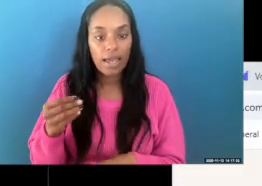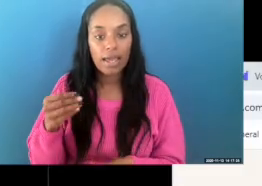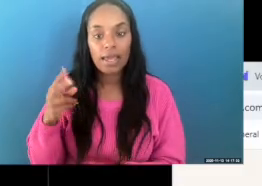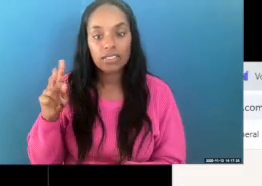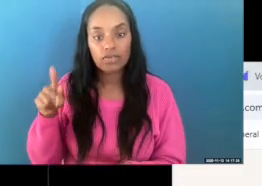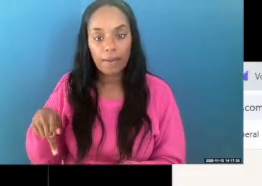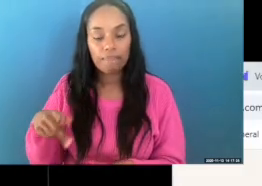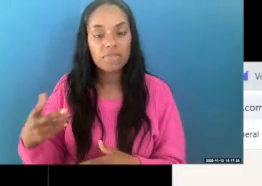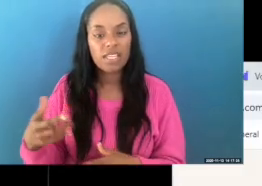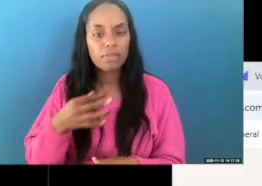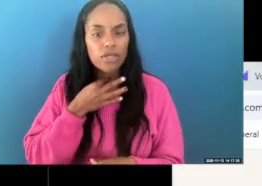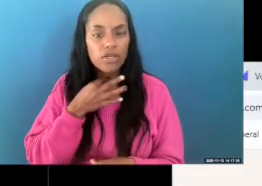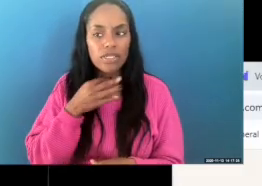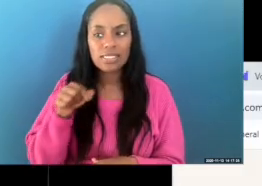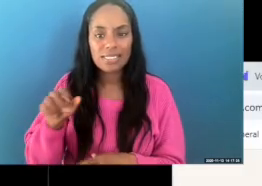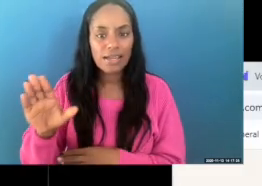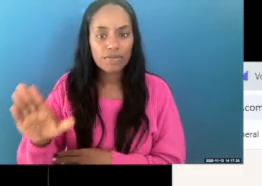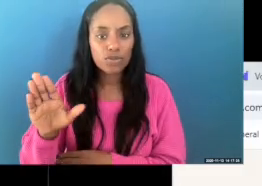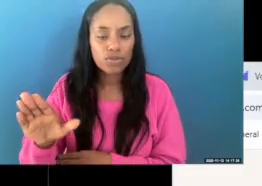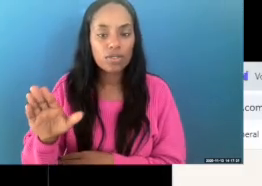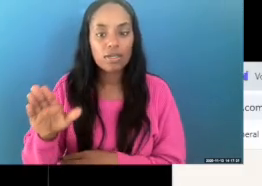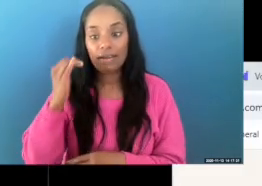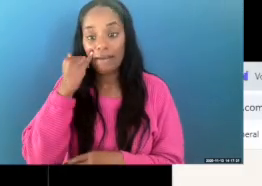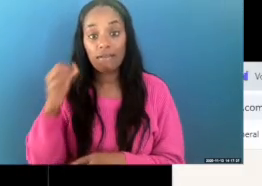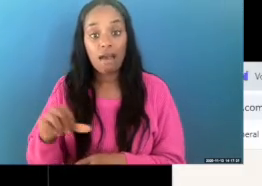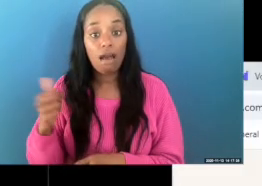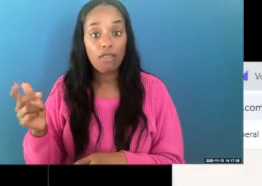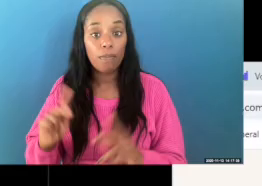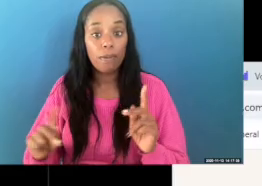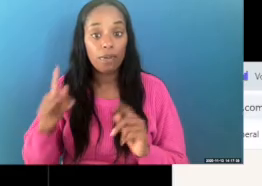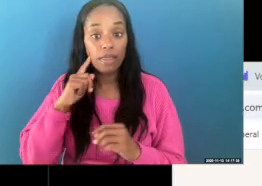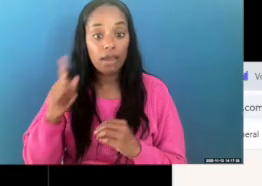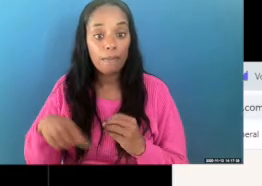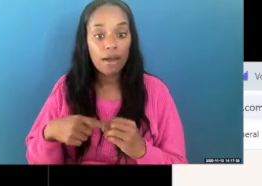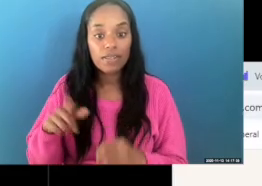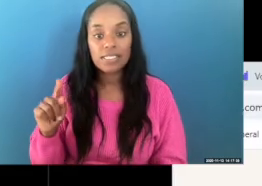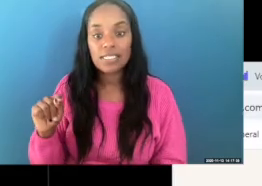cost of ownership doesn't really matter. So that's why we have higher incentive amounts for